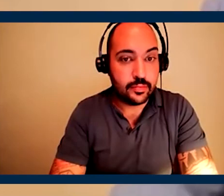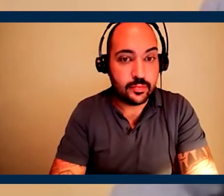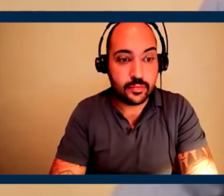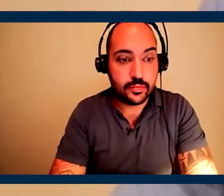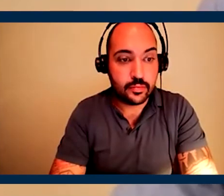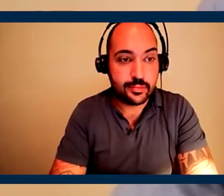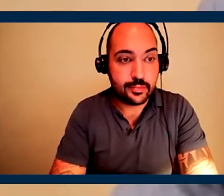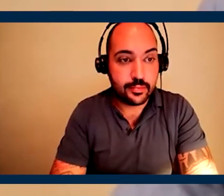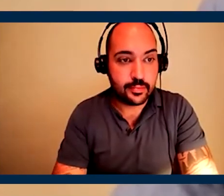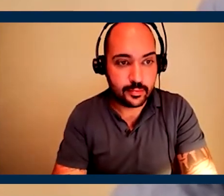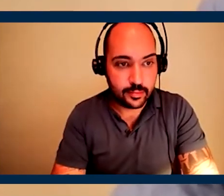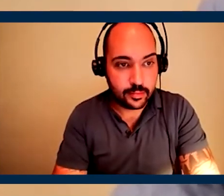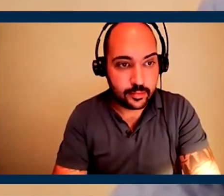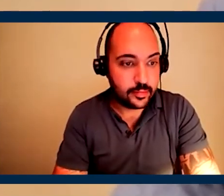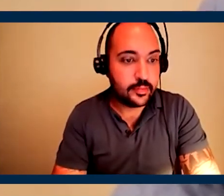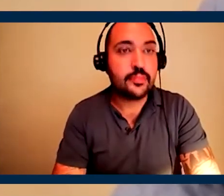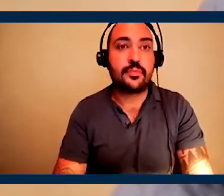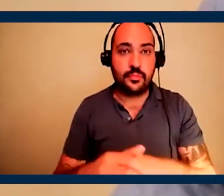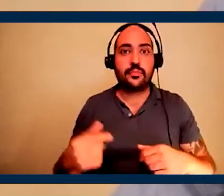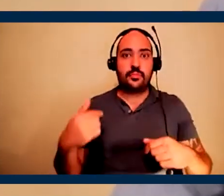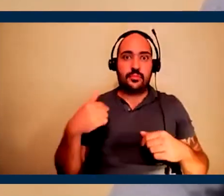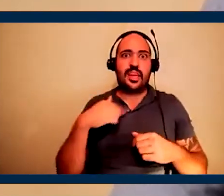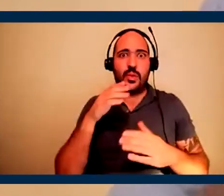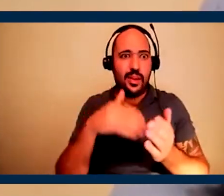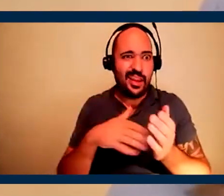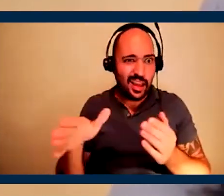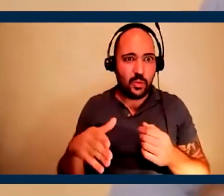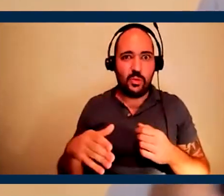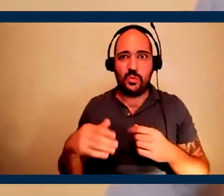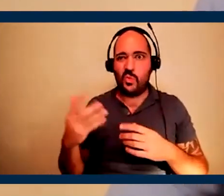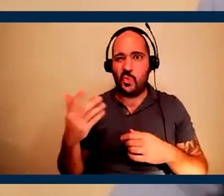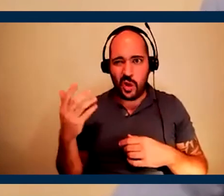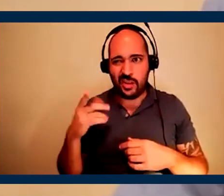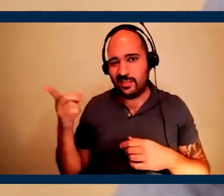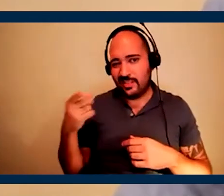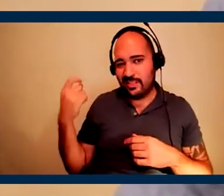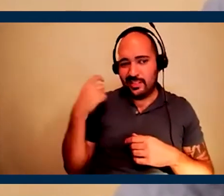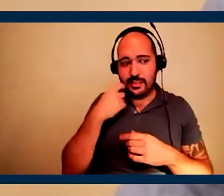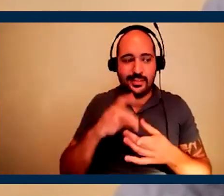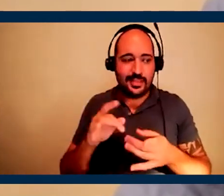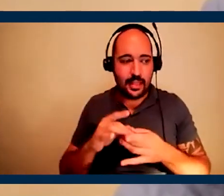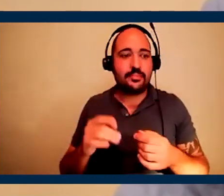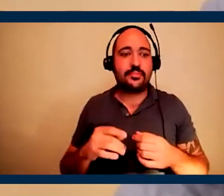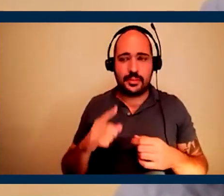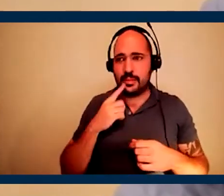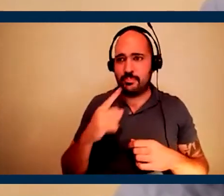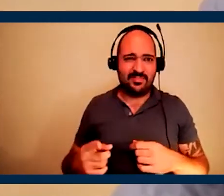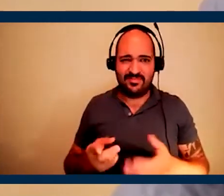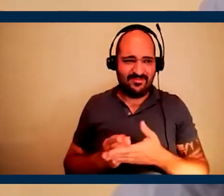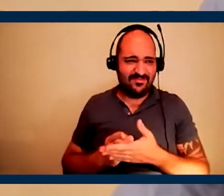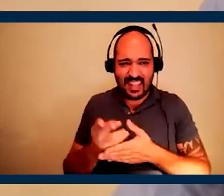I will just kind of echo what the assembly member said, which is to be unapologetically yourself in spaces that